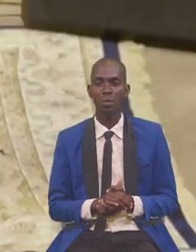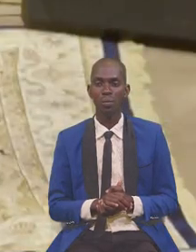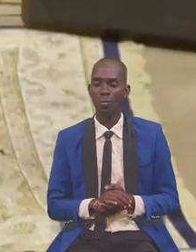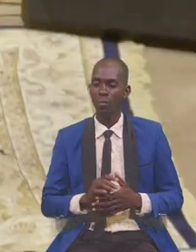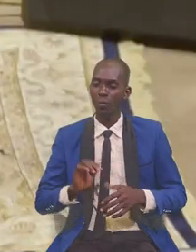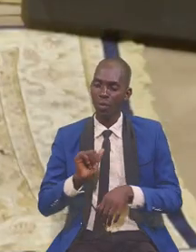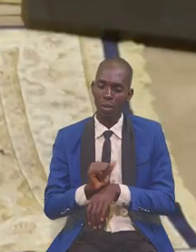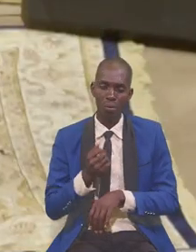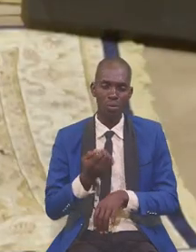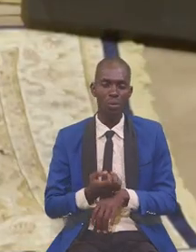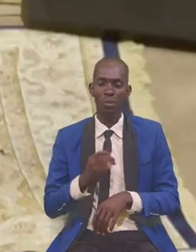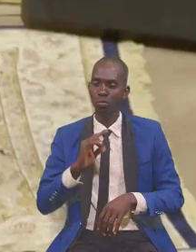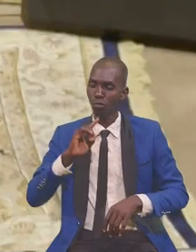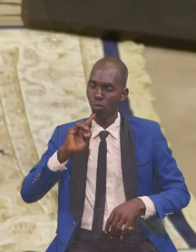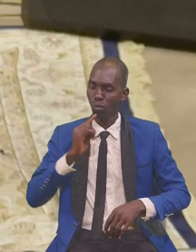Fervent.